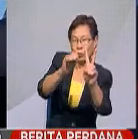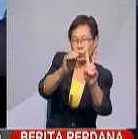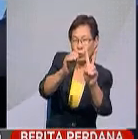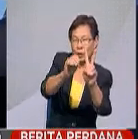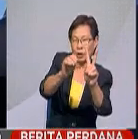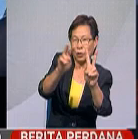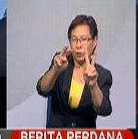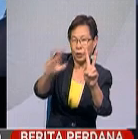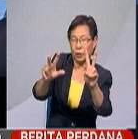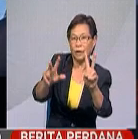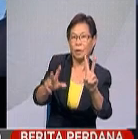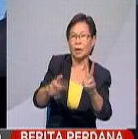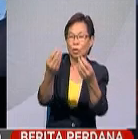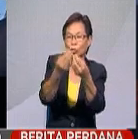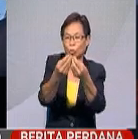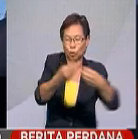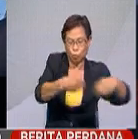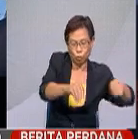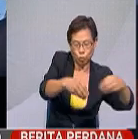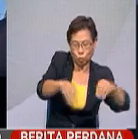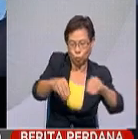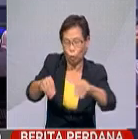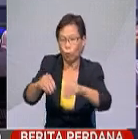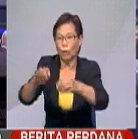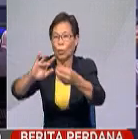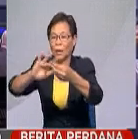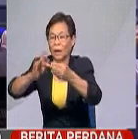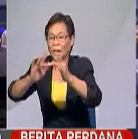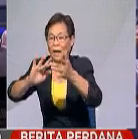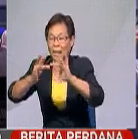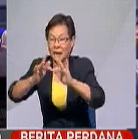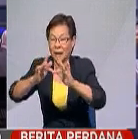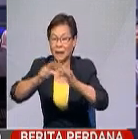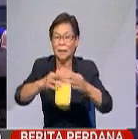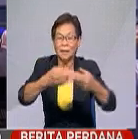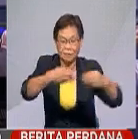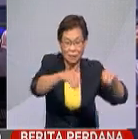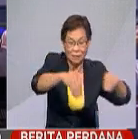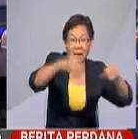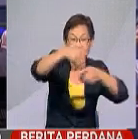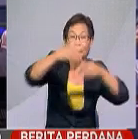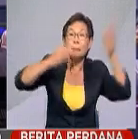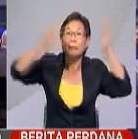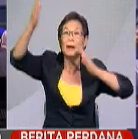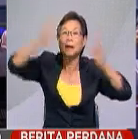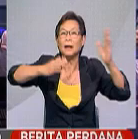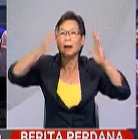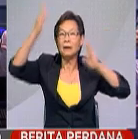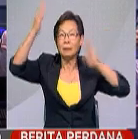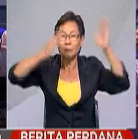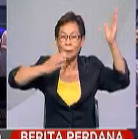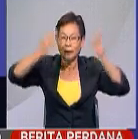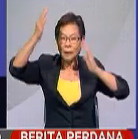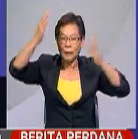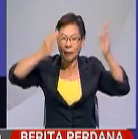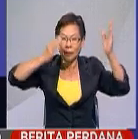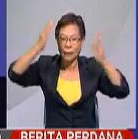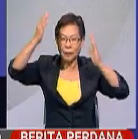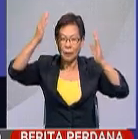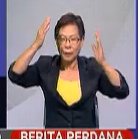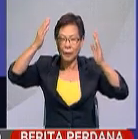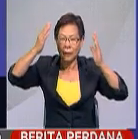2023, the total sales of internet retailing in Malaysia will surge to